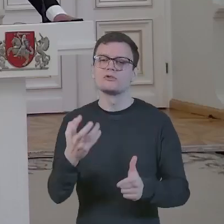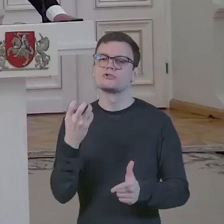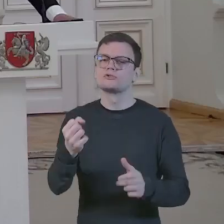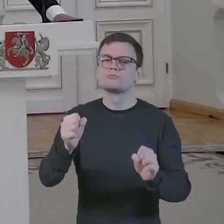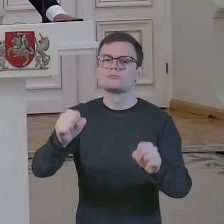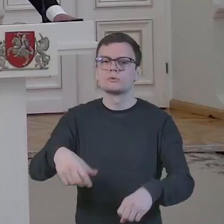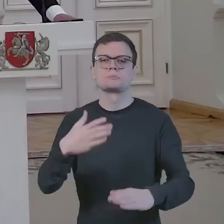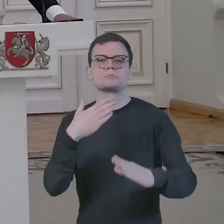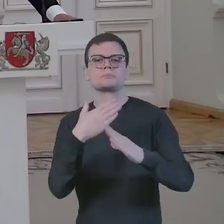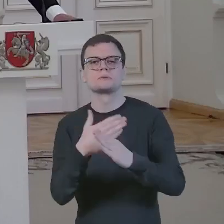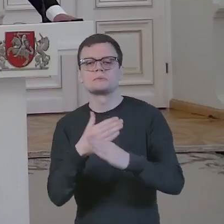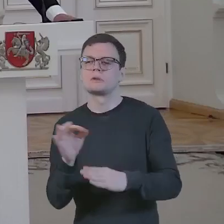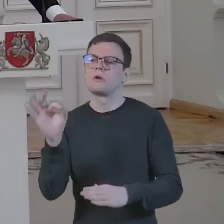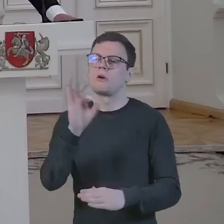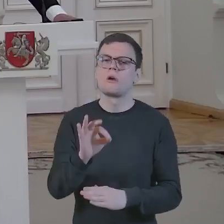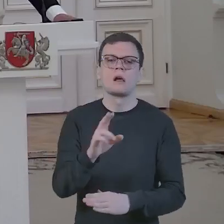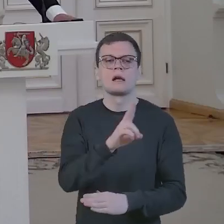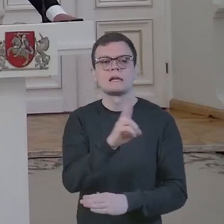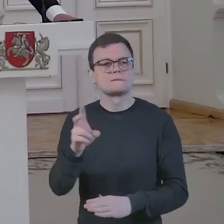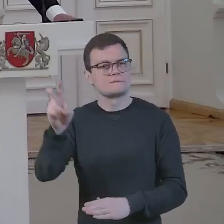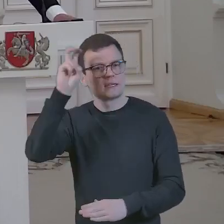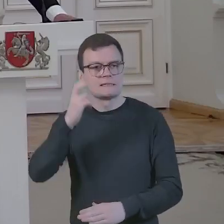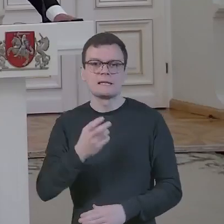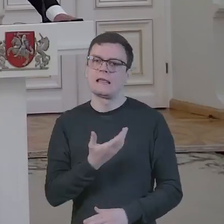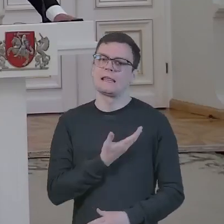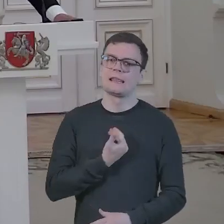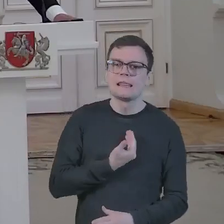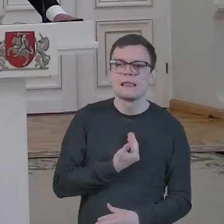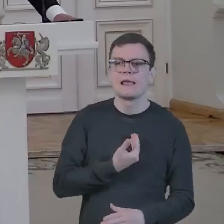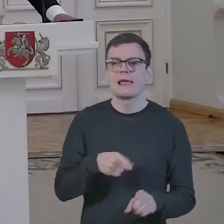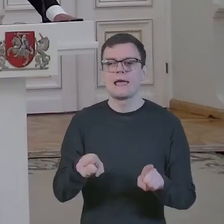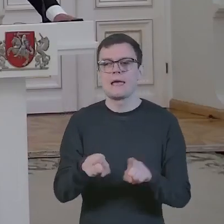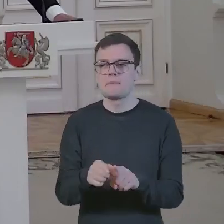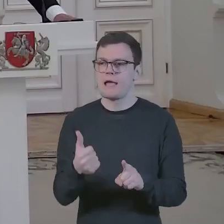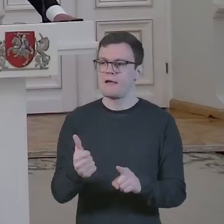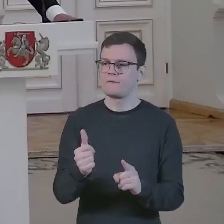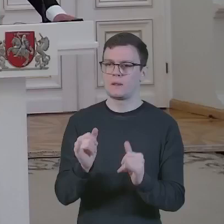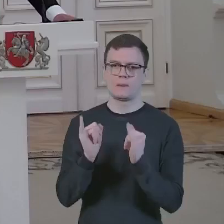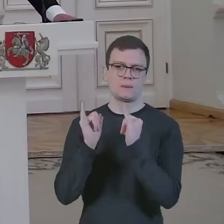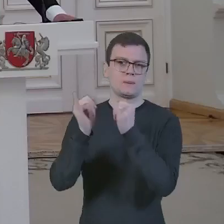How could Lithuania further contribute to